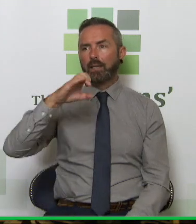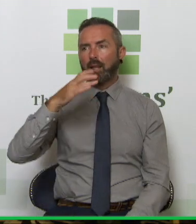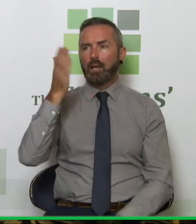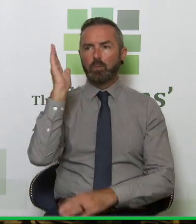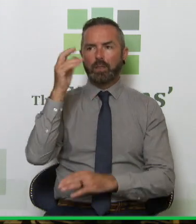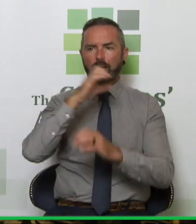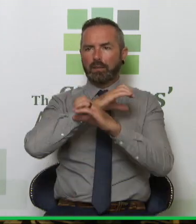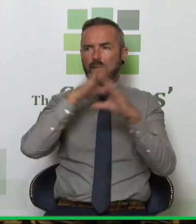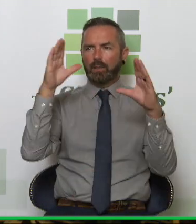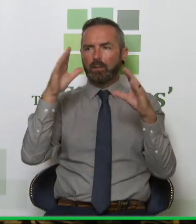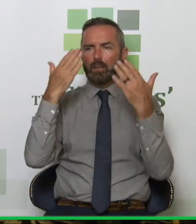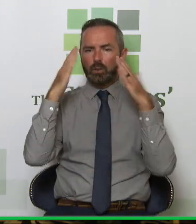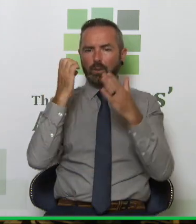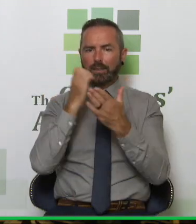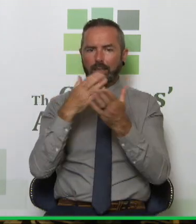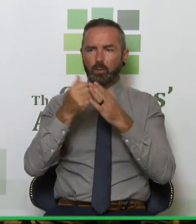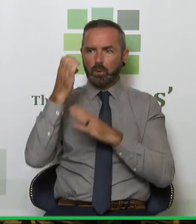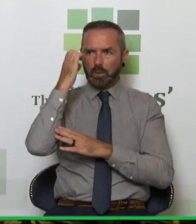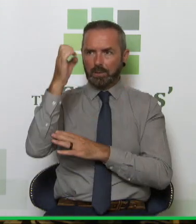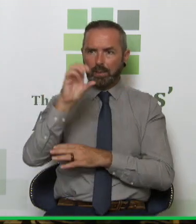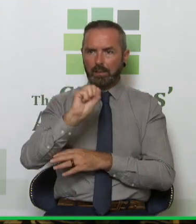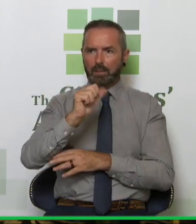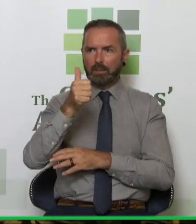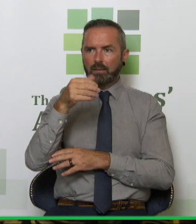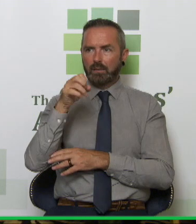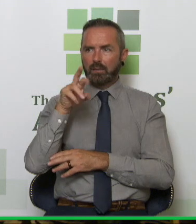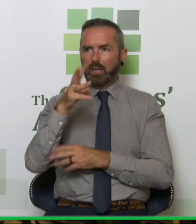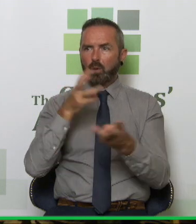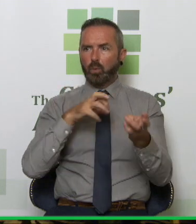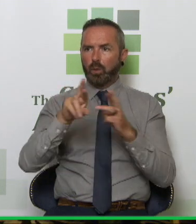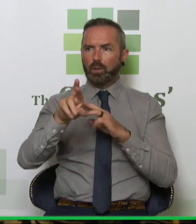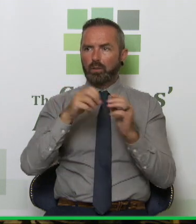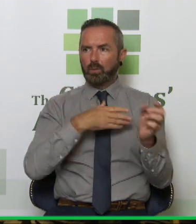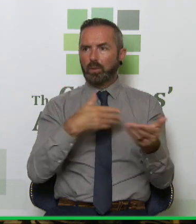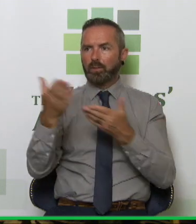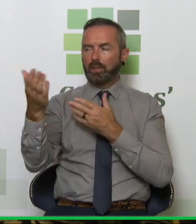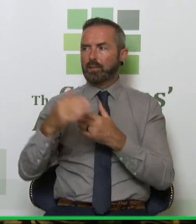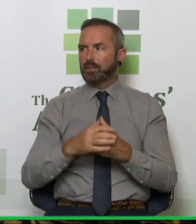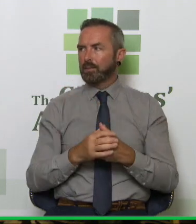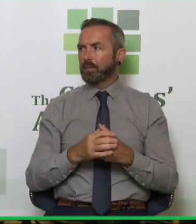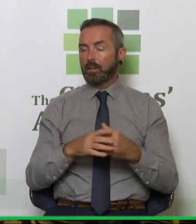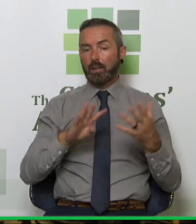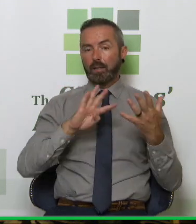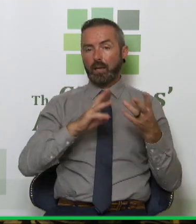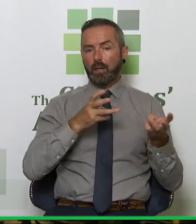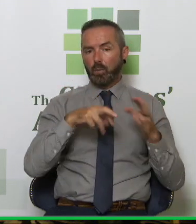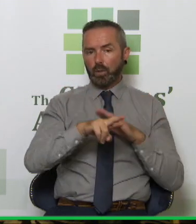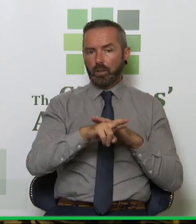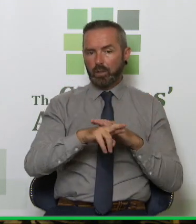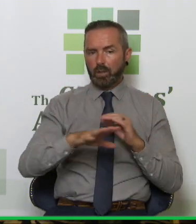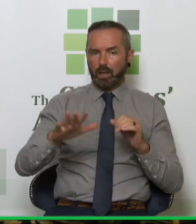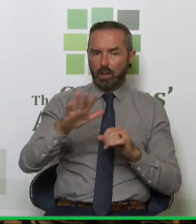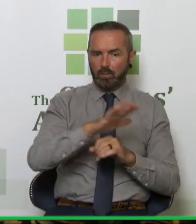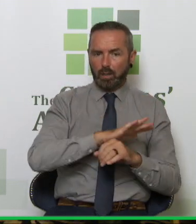puts out exactly what we expect the SARE worker to deliver. 9 SARE workers across the 9